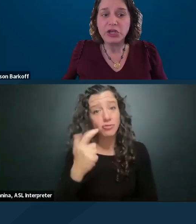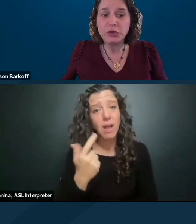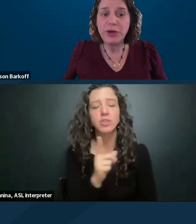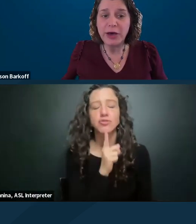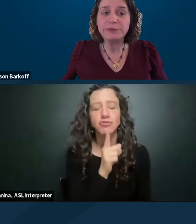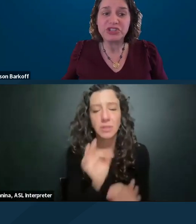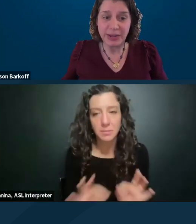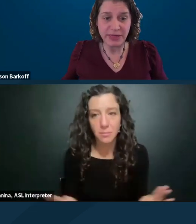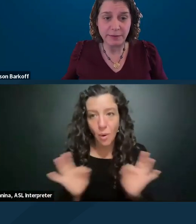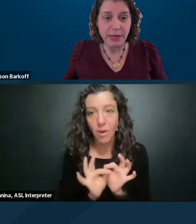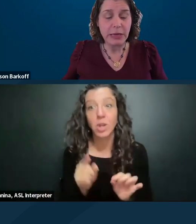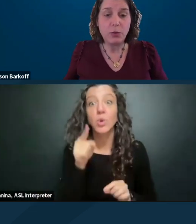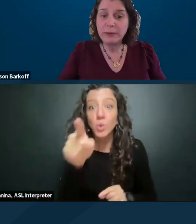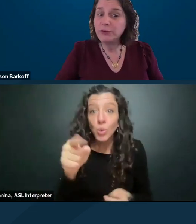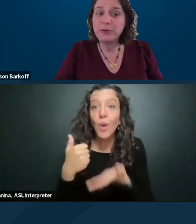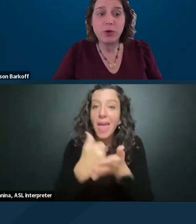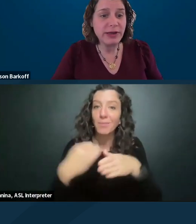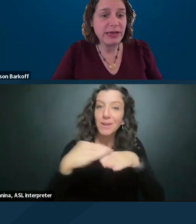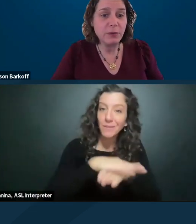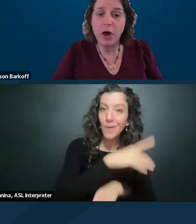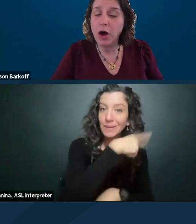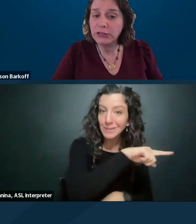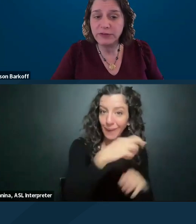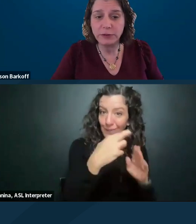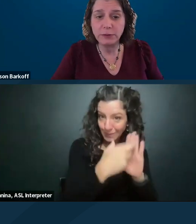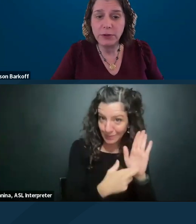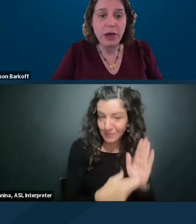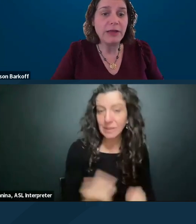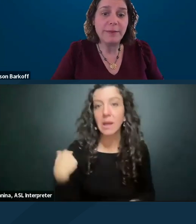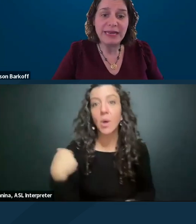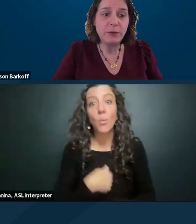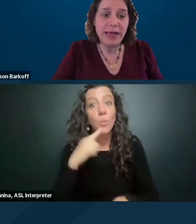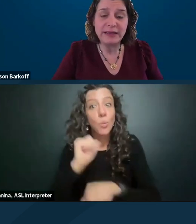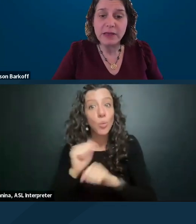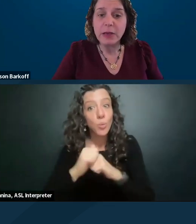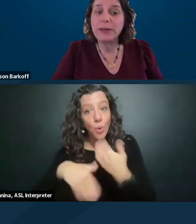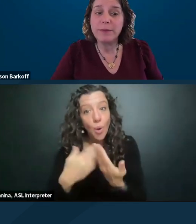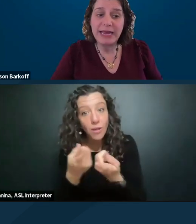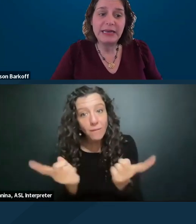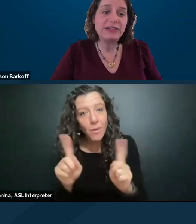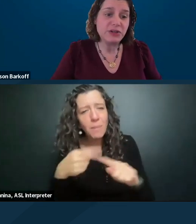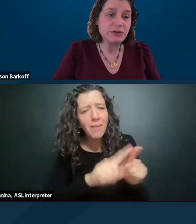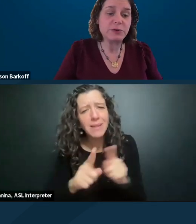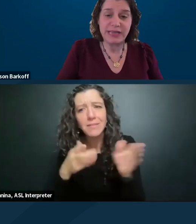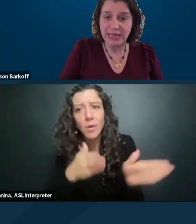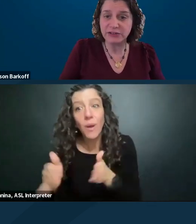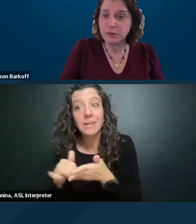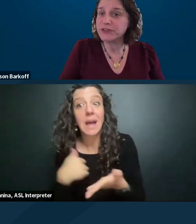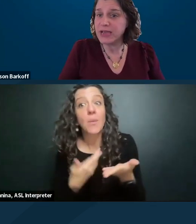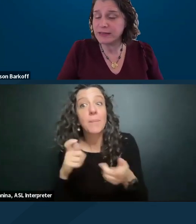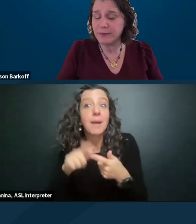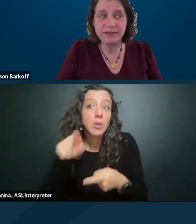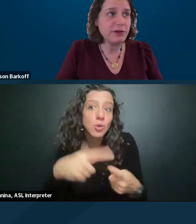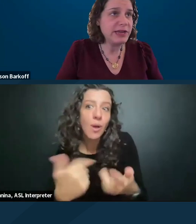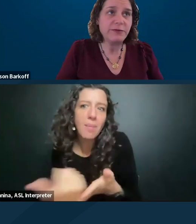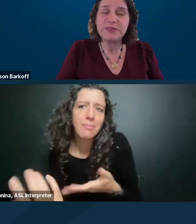important, and you helped shape them. We will be working with all of you on the many ways we might need you to engage